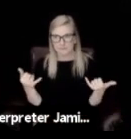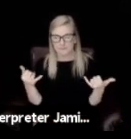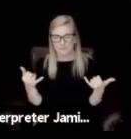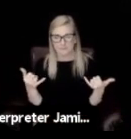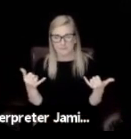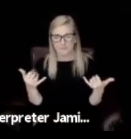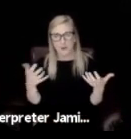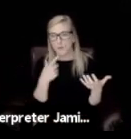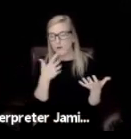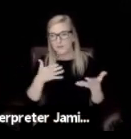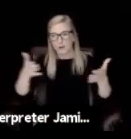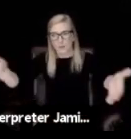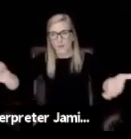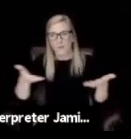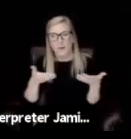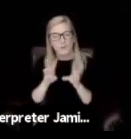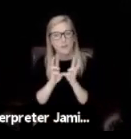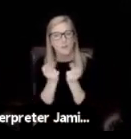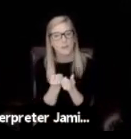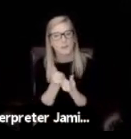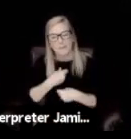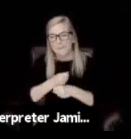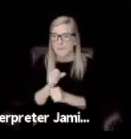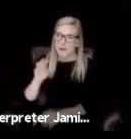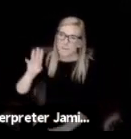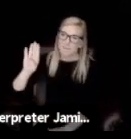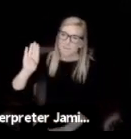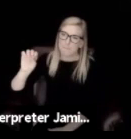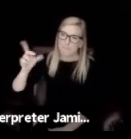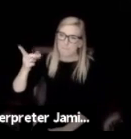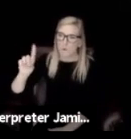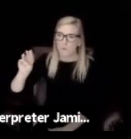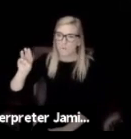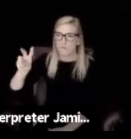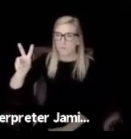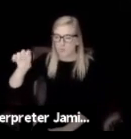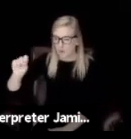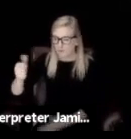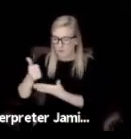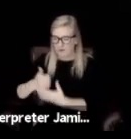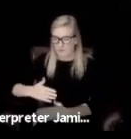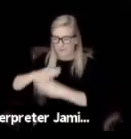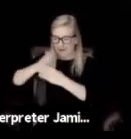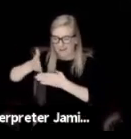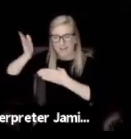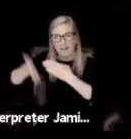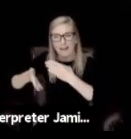Welcome everyone to the workshop, Make Bold Moves to Help Prevent and End Sexual Violence in the Workplace.